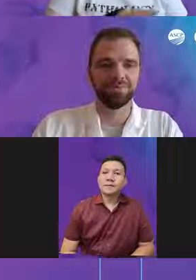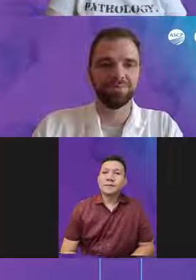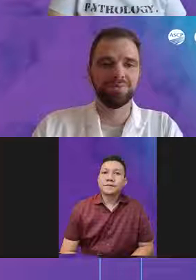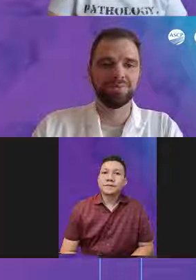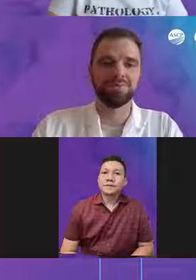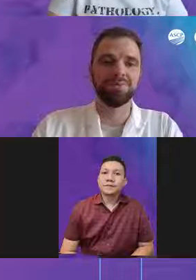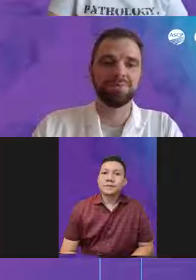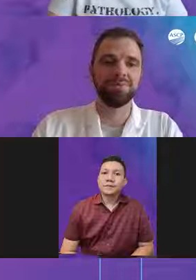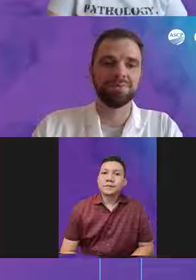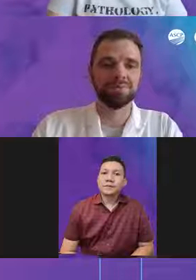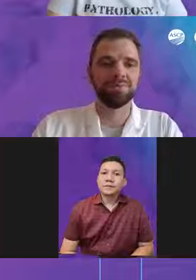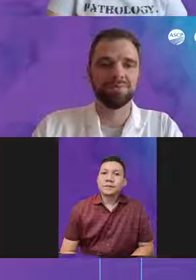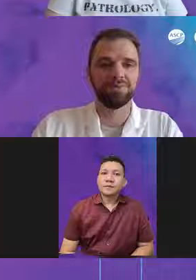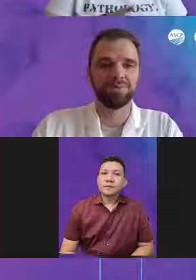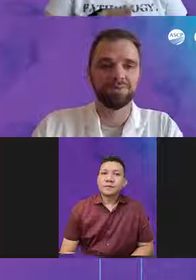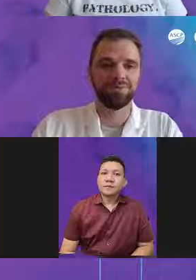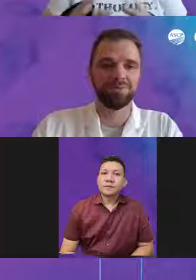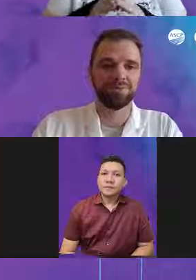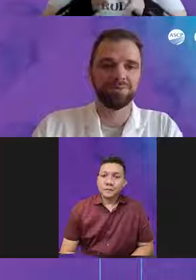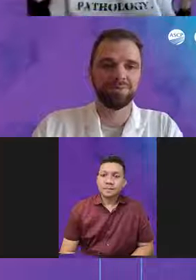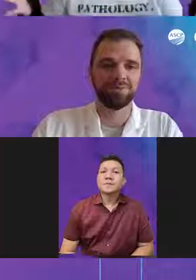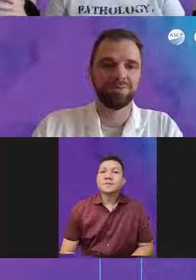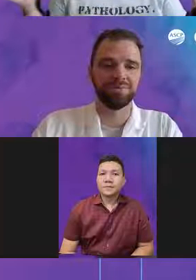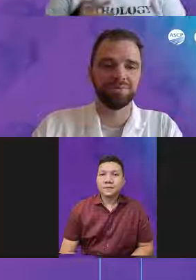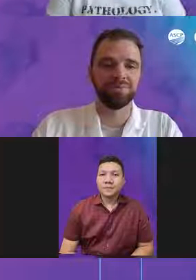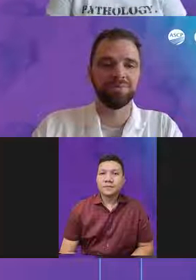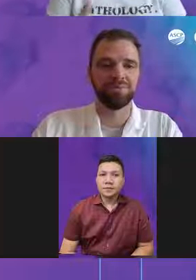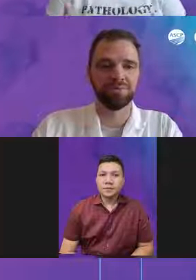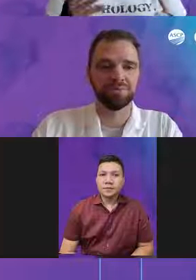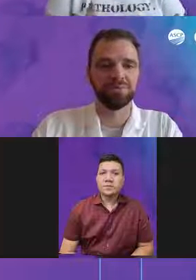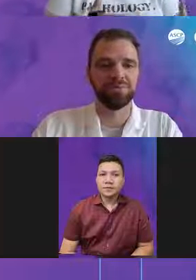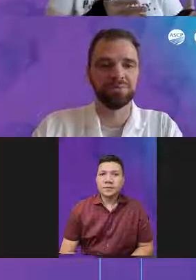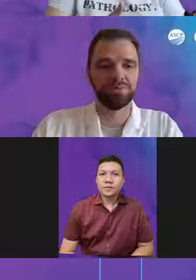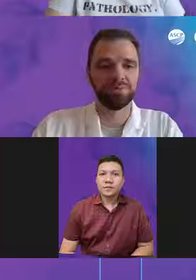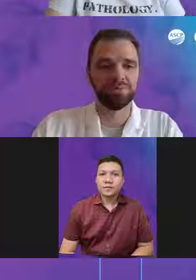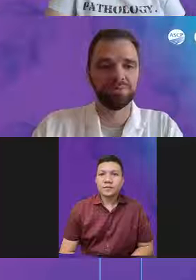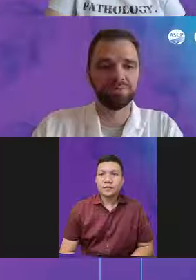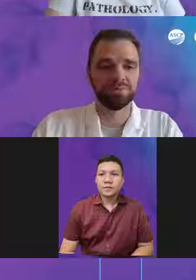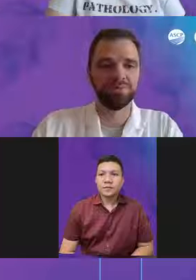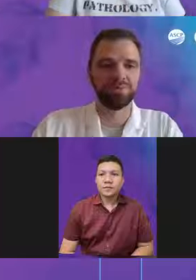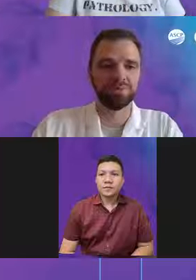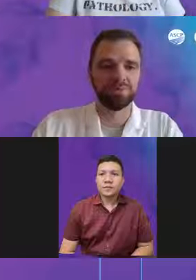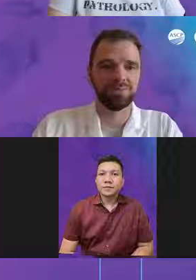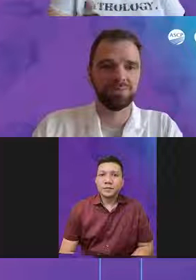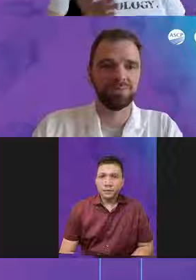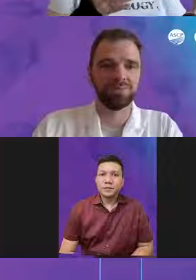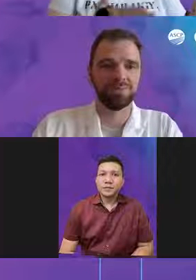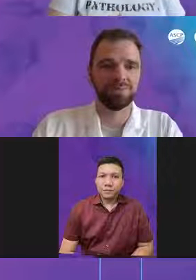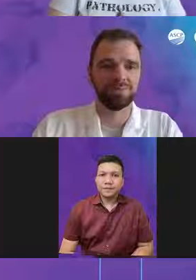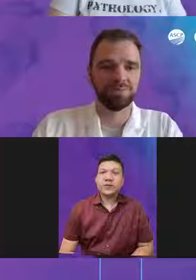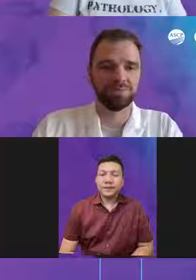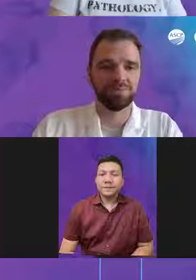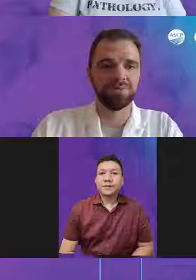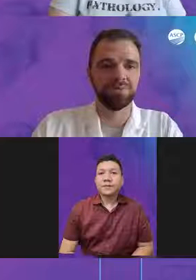his symptoms, all of that put together, and, you know, the rest of the cells, obviously, it made sense with his clinical picture.